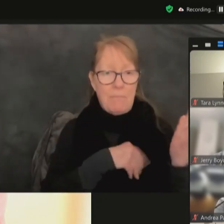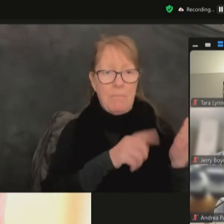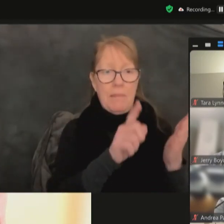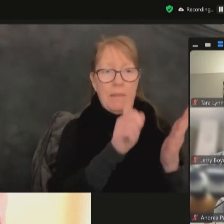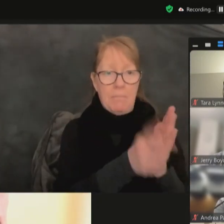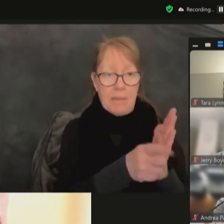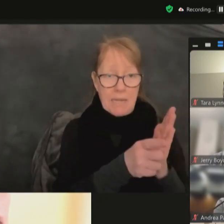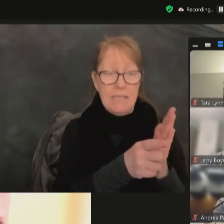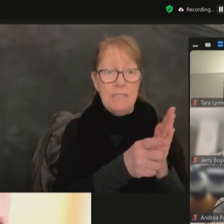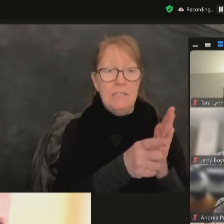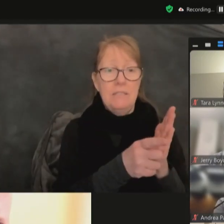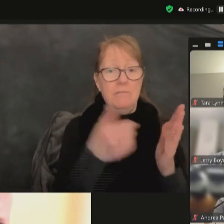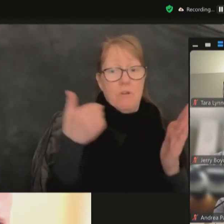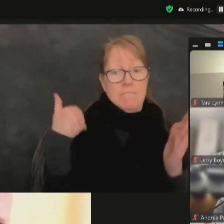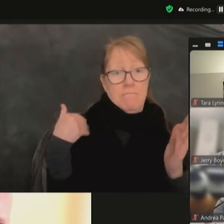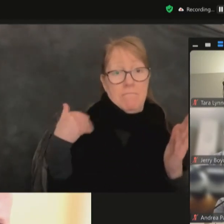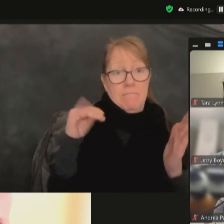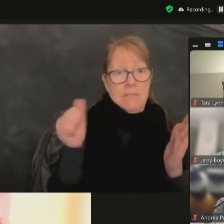the month of January.